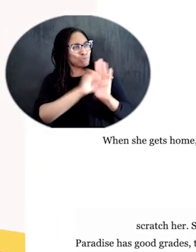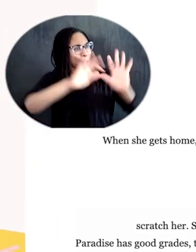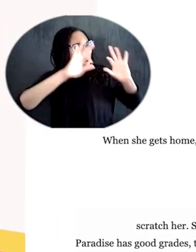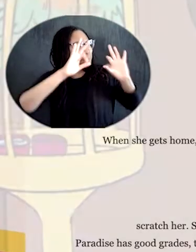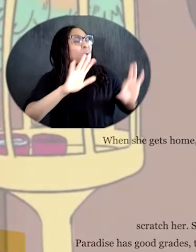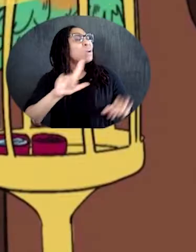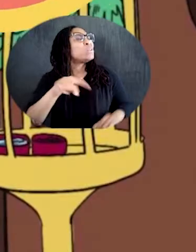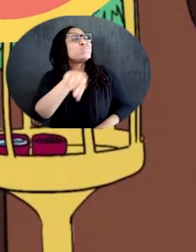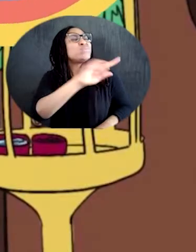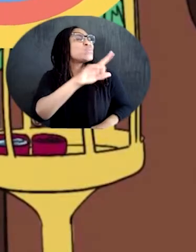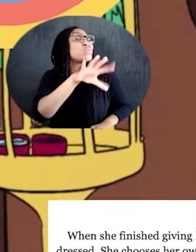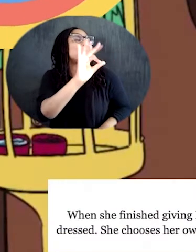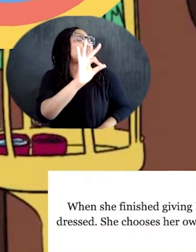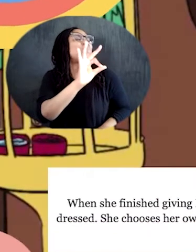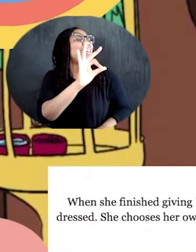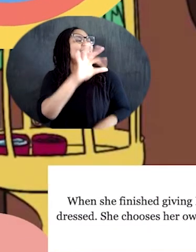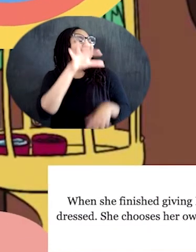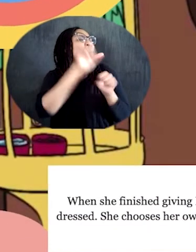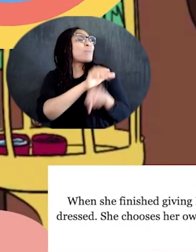likes.